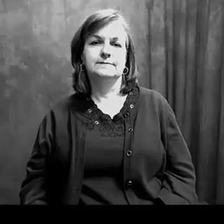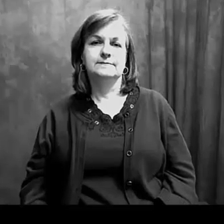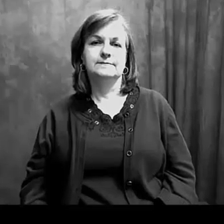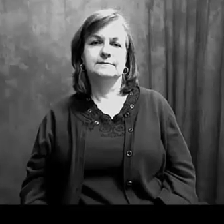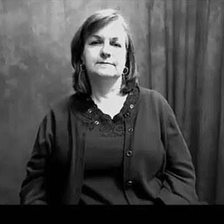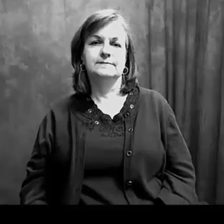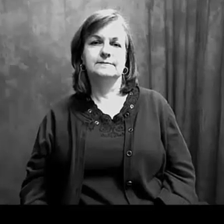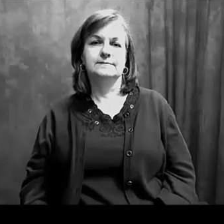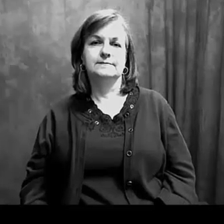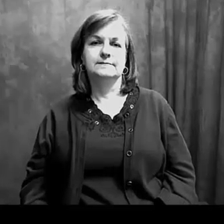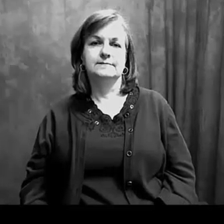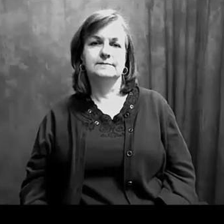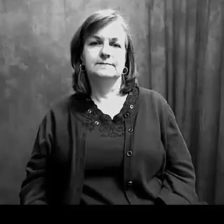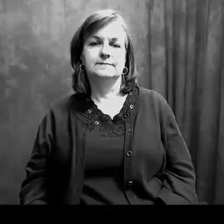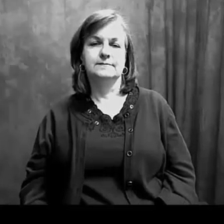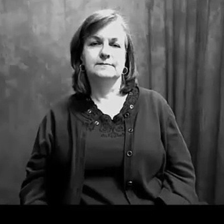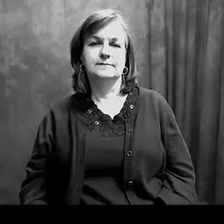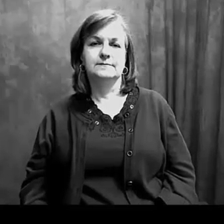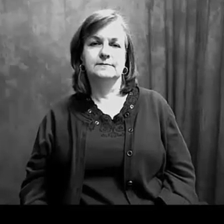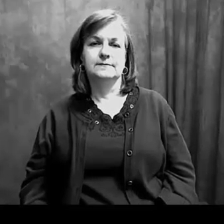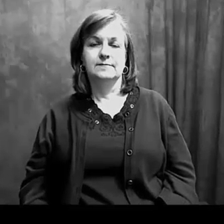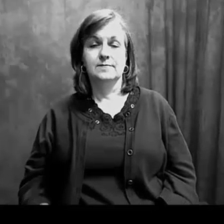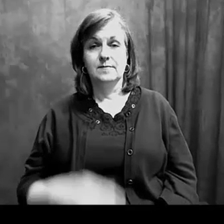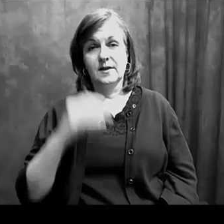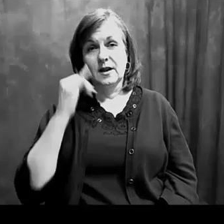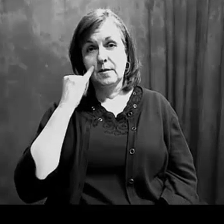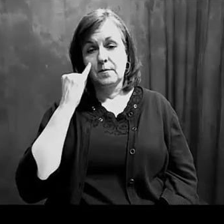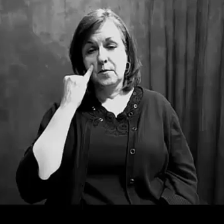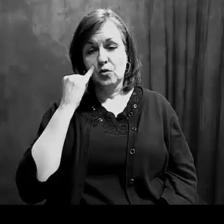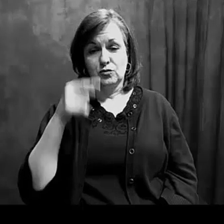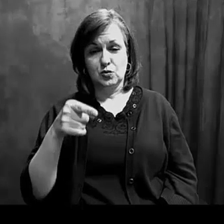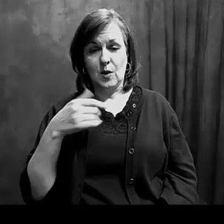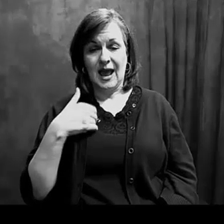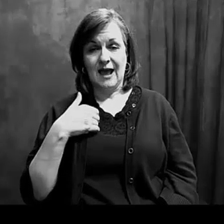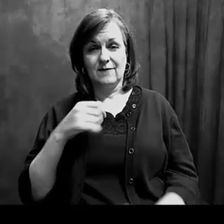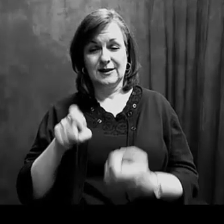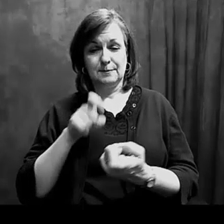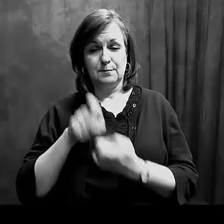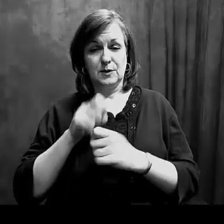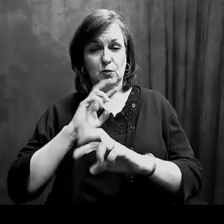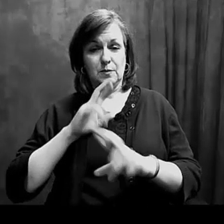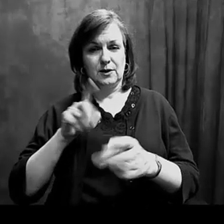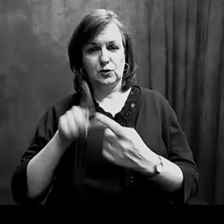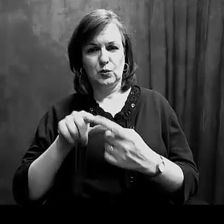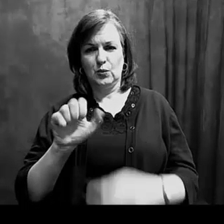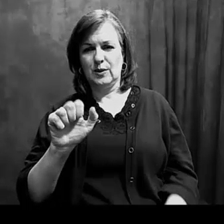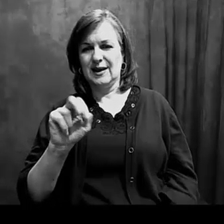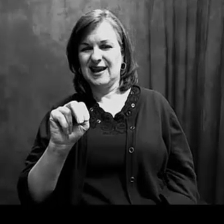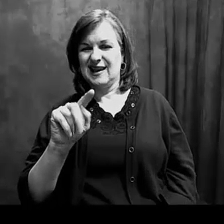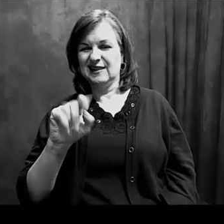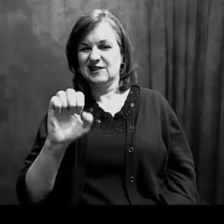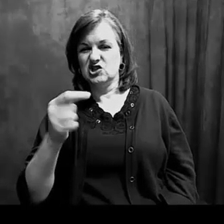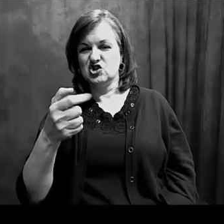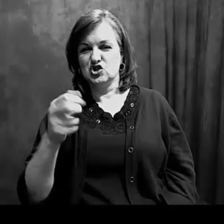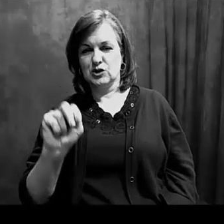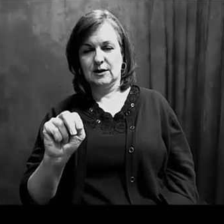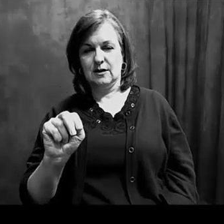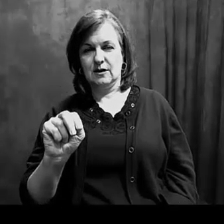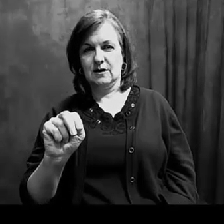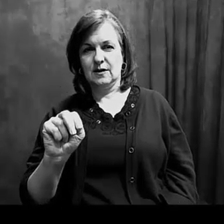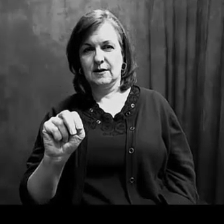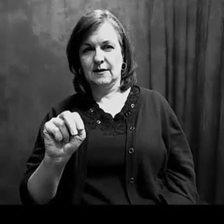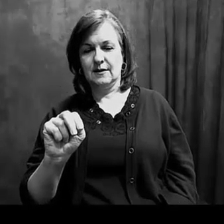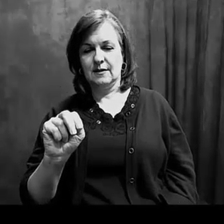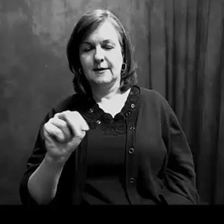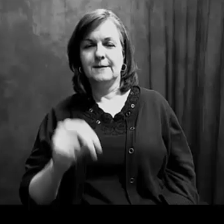And when we look at an antigen that you are going to have a specific response to, we are looking